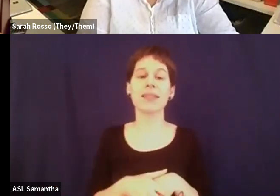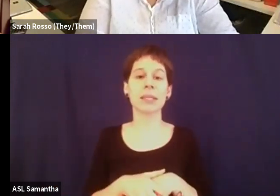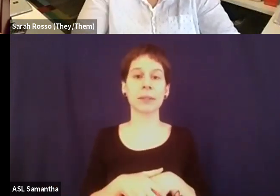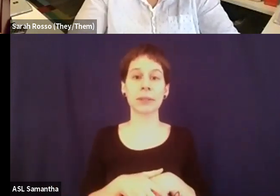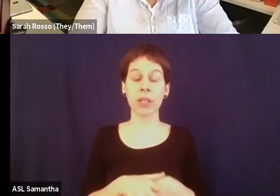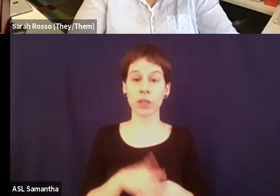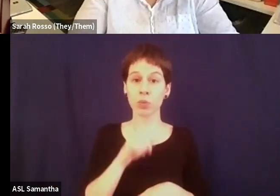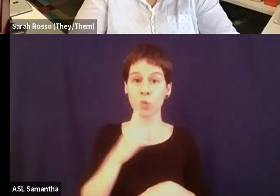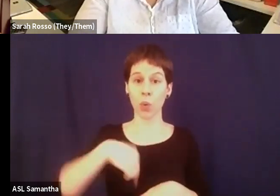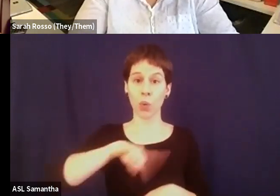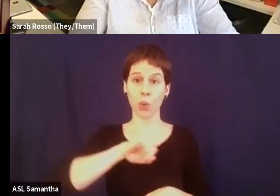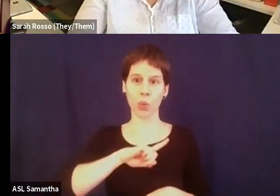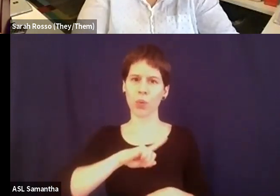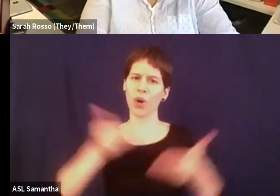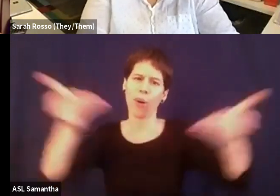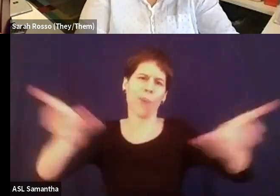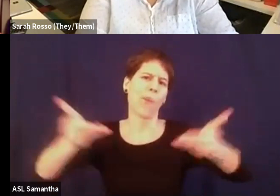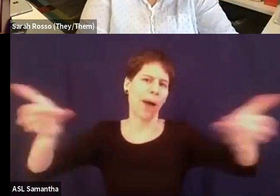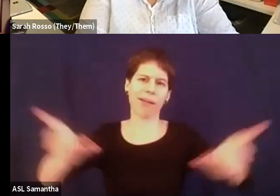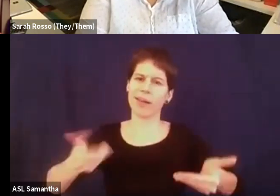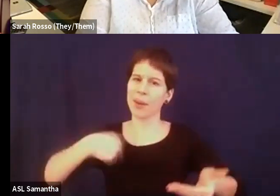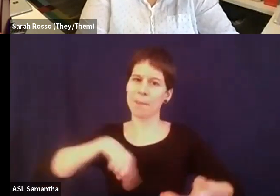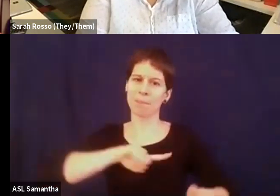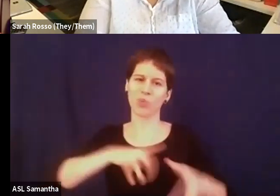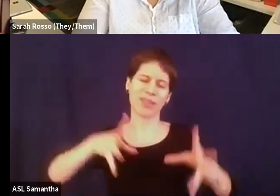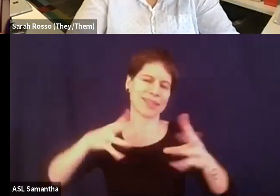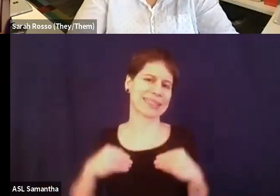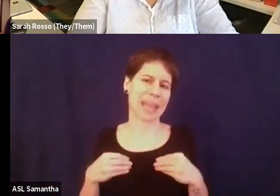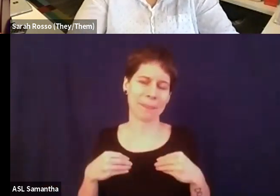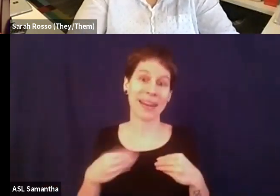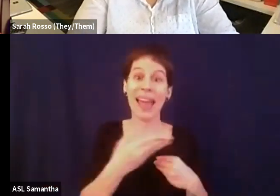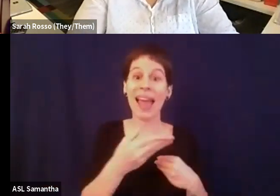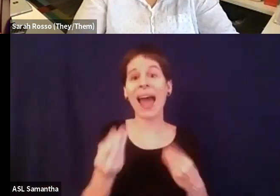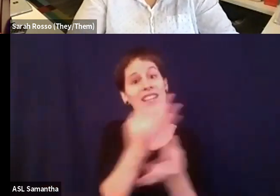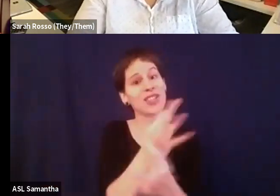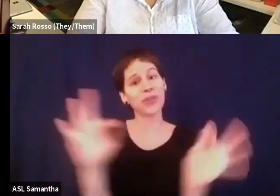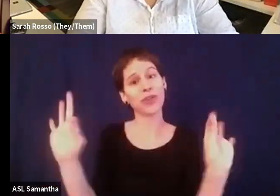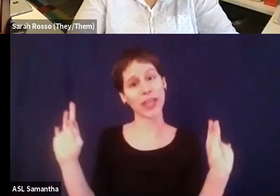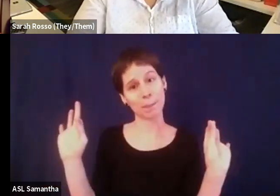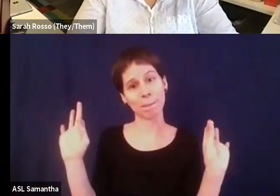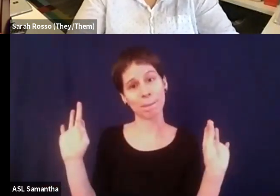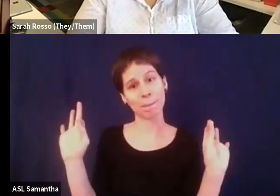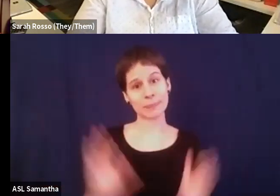very welcoming and affirming space, and it's free.